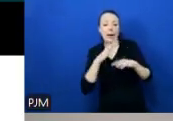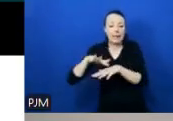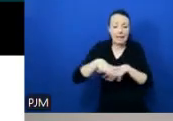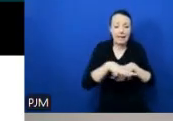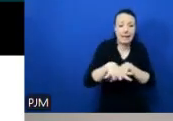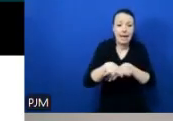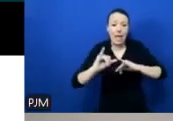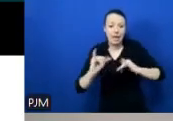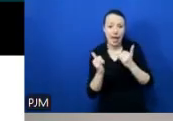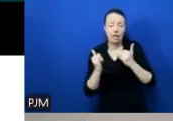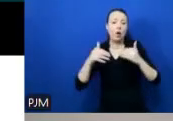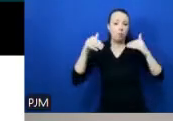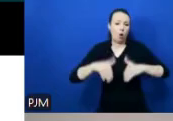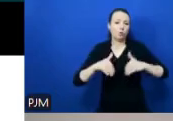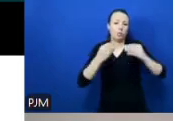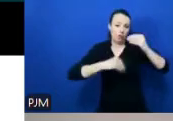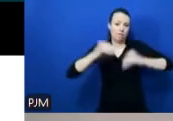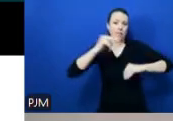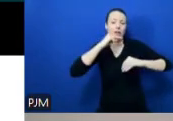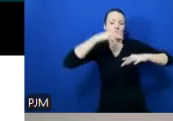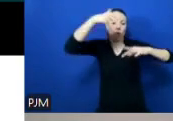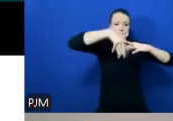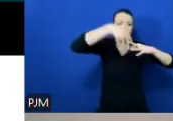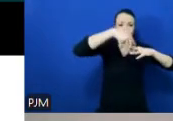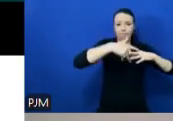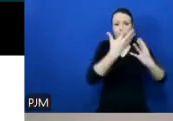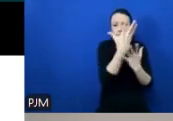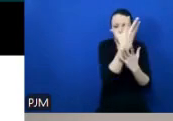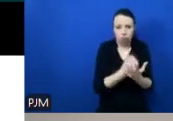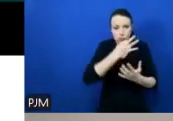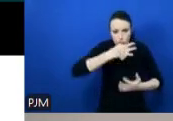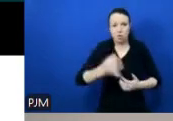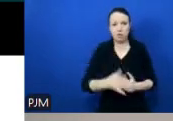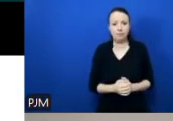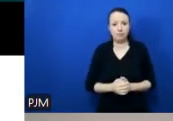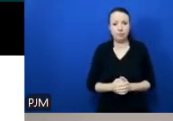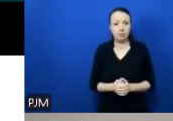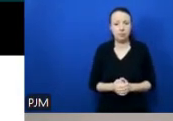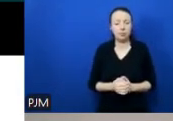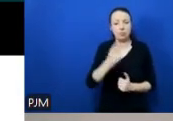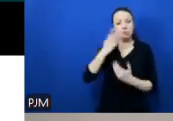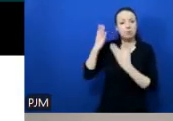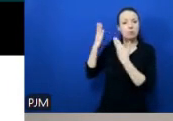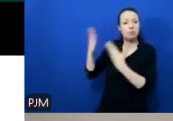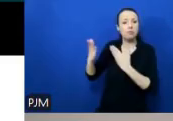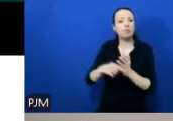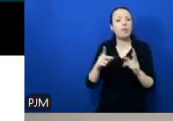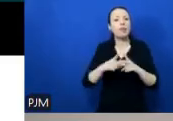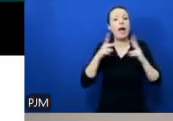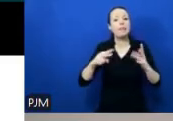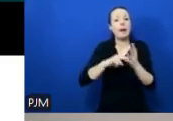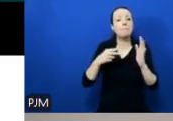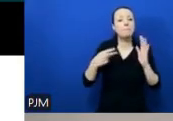achieve a significant increase of capacity. That's how it looks in practice.